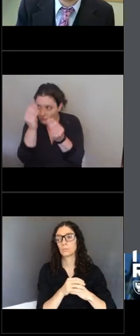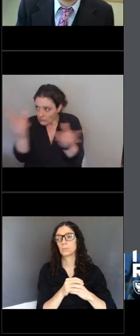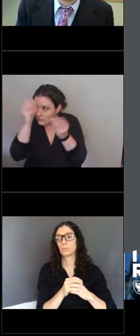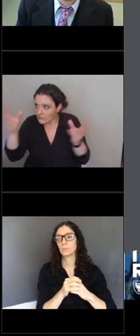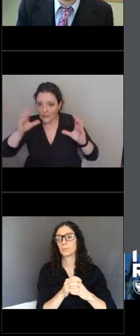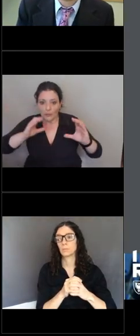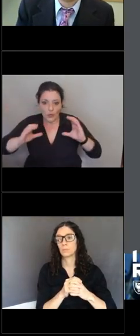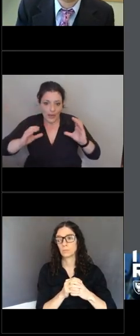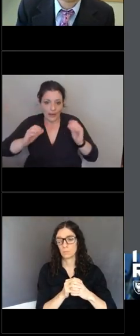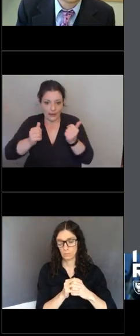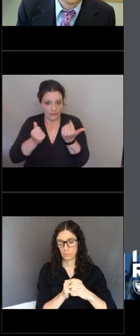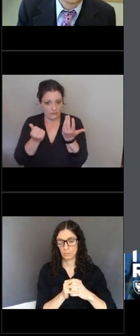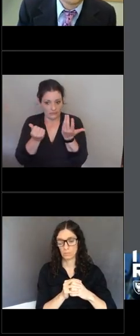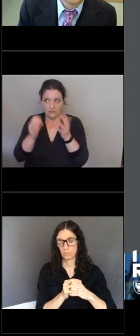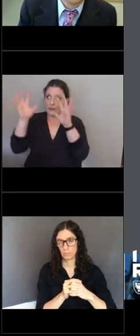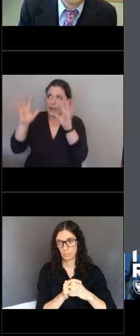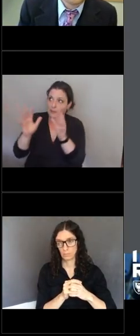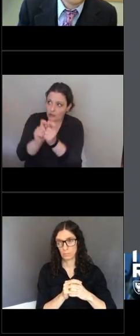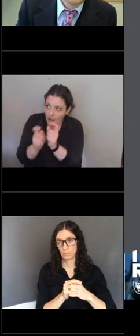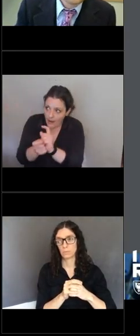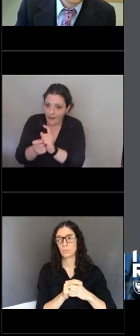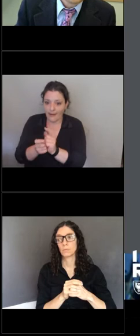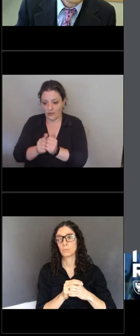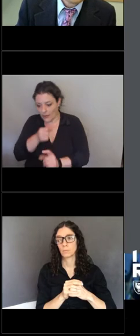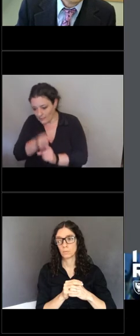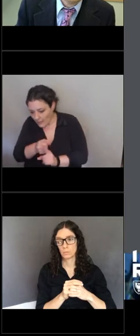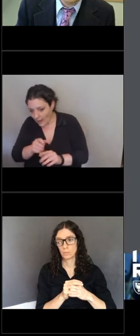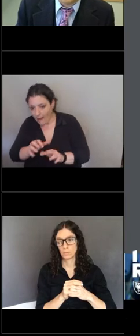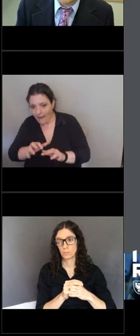partners or with the visitors that were coming to the park.